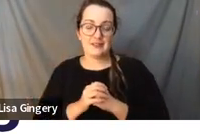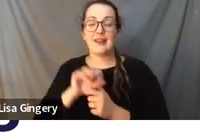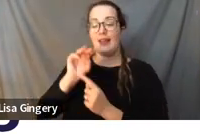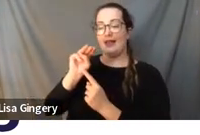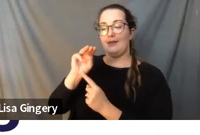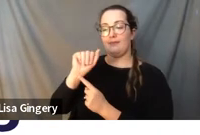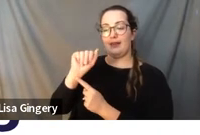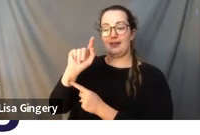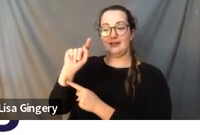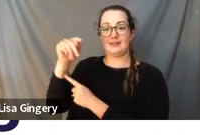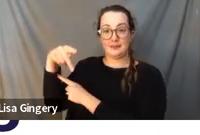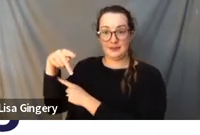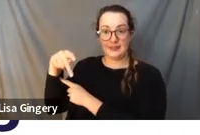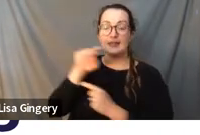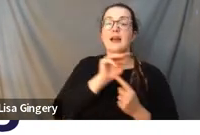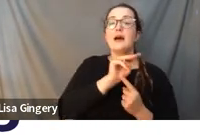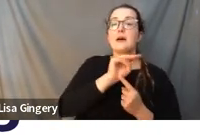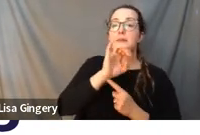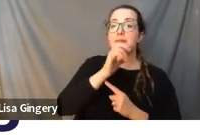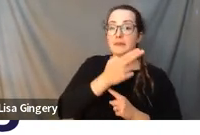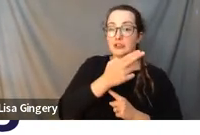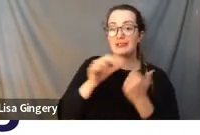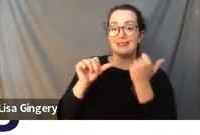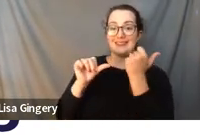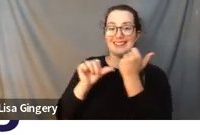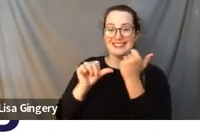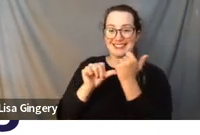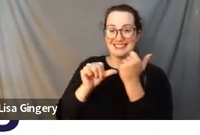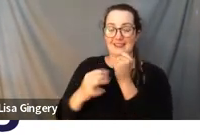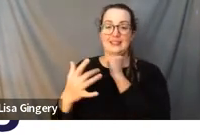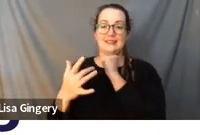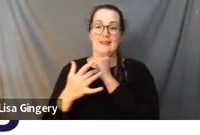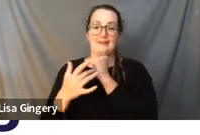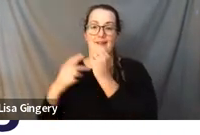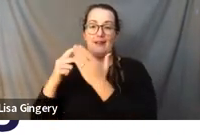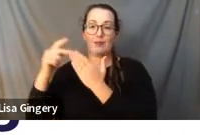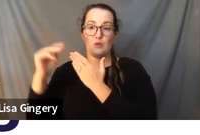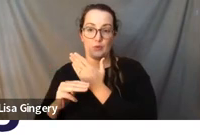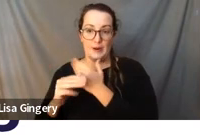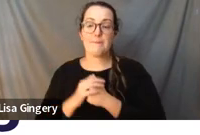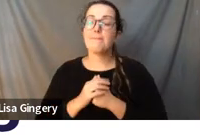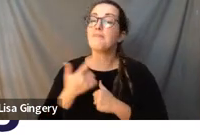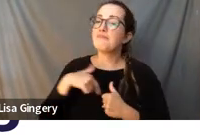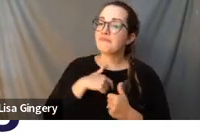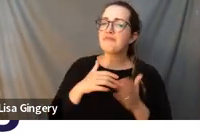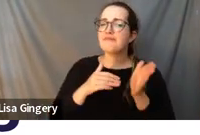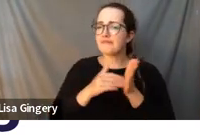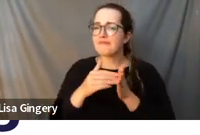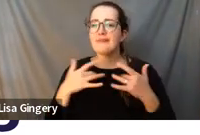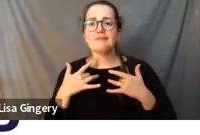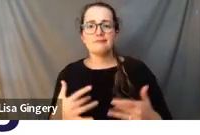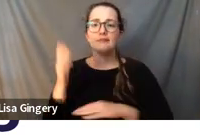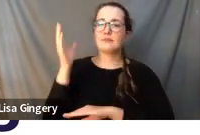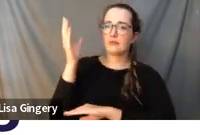Michigan Assistive Technology Program. And we do a lot of these presentations, so if we ever say